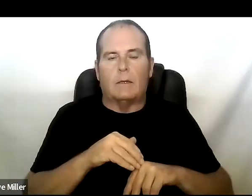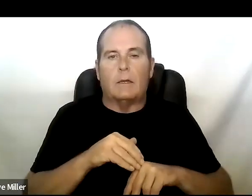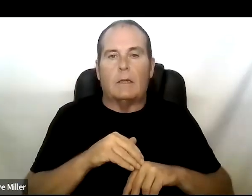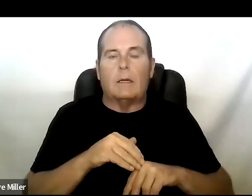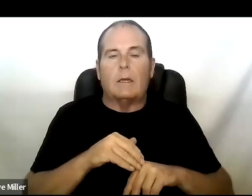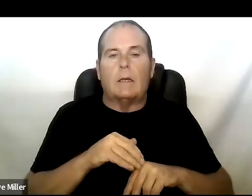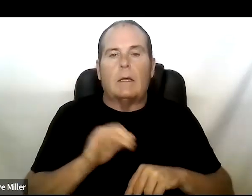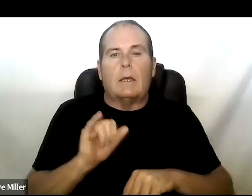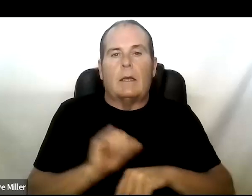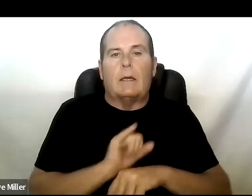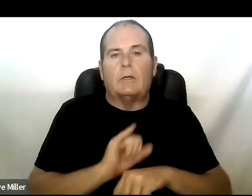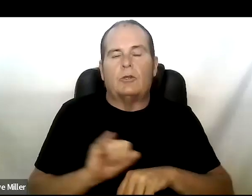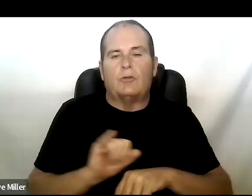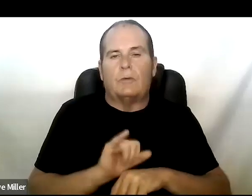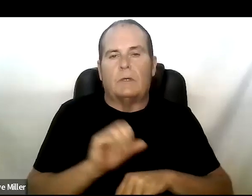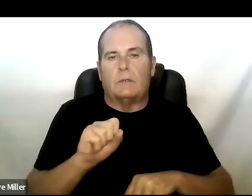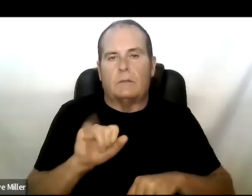industry sites like